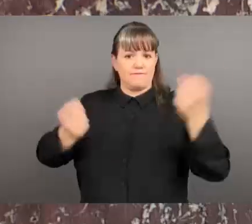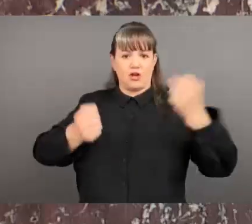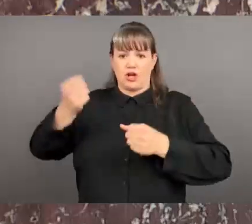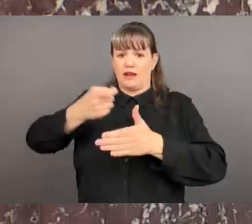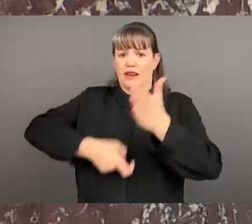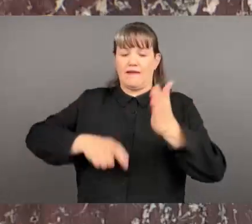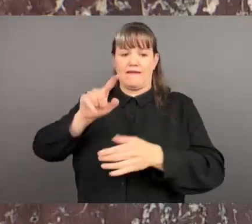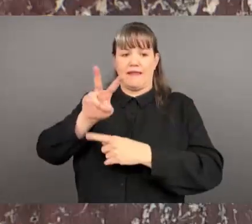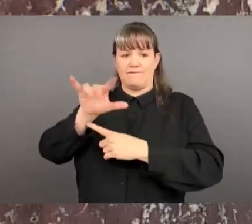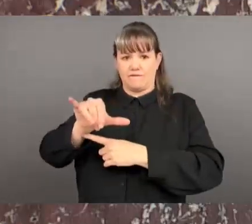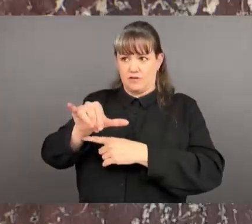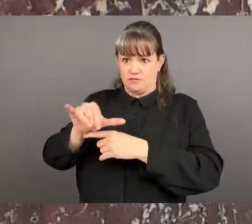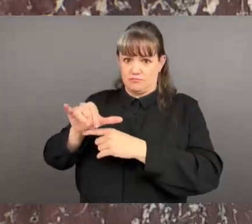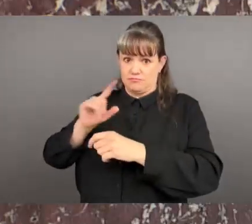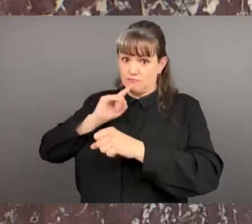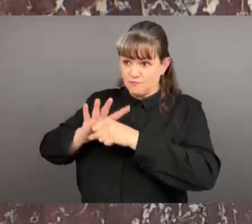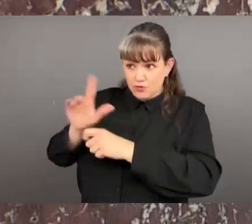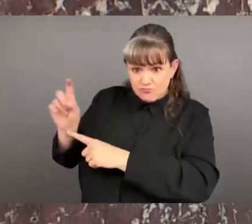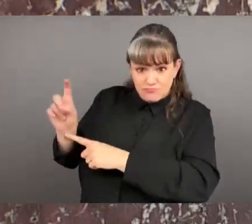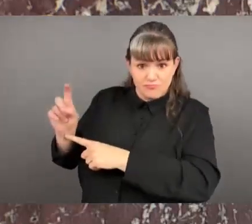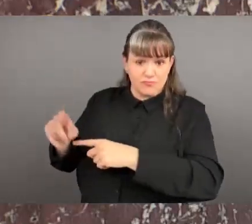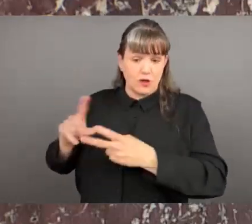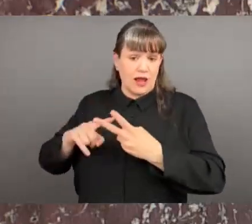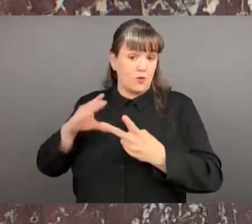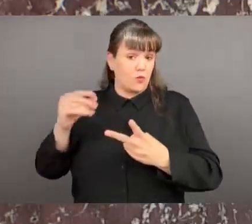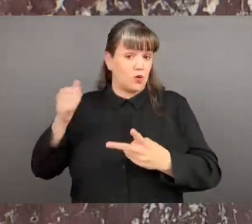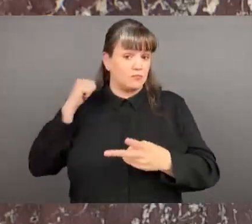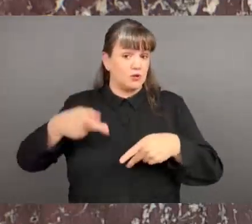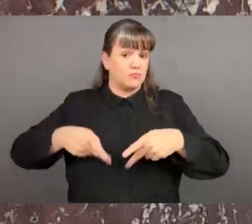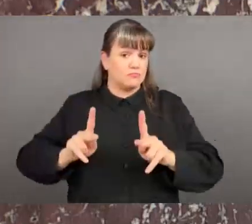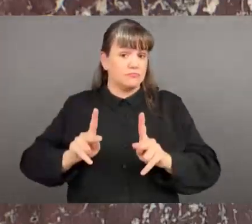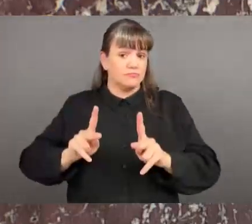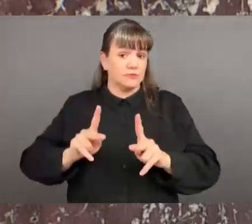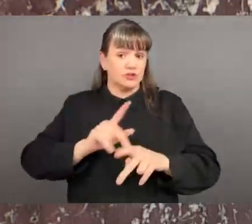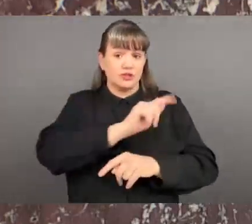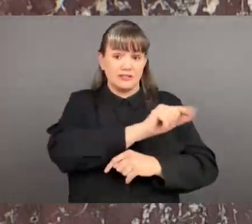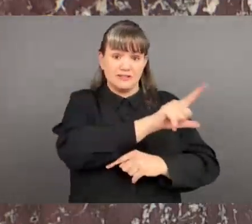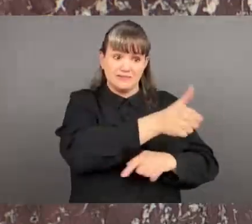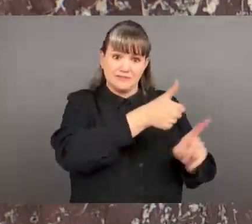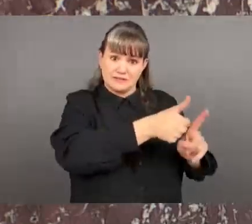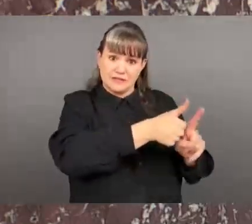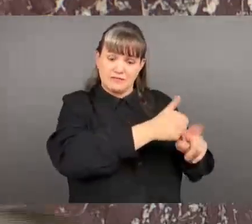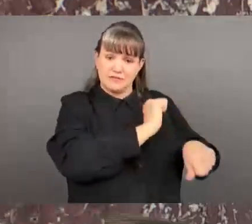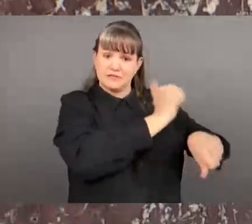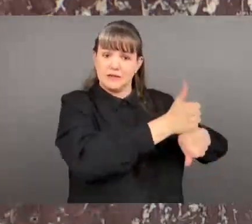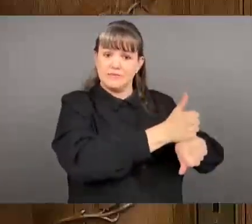a vehicle levy for their new funding revenue?